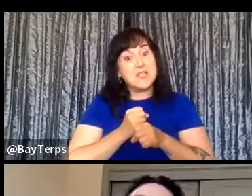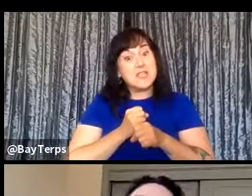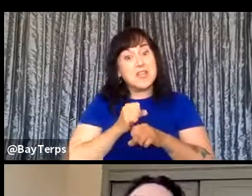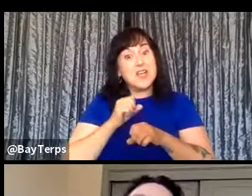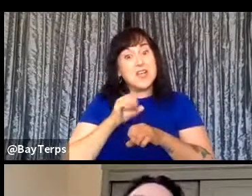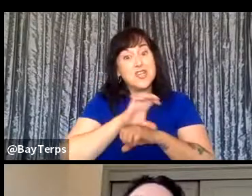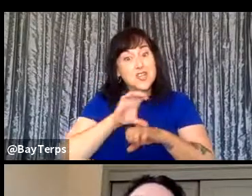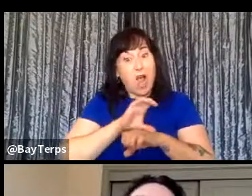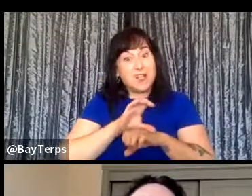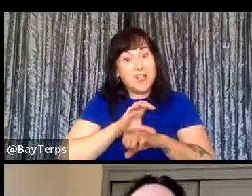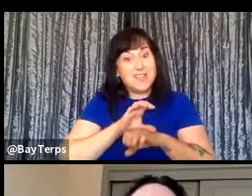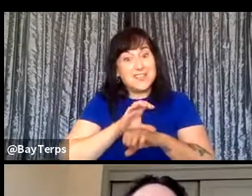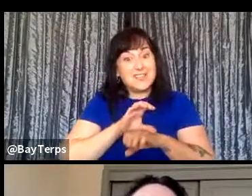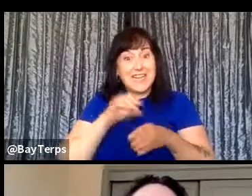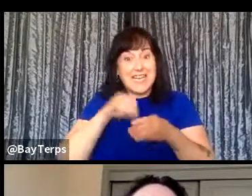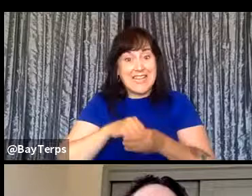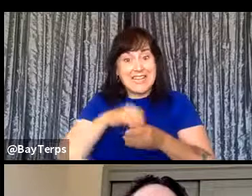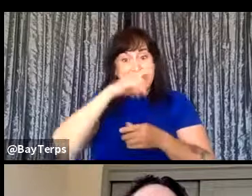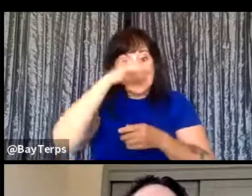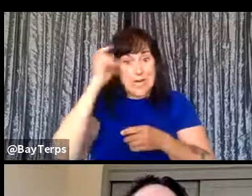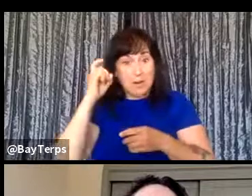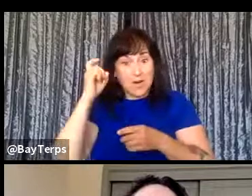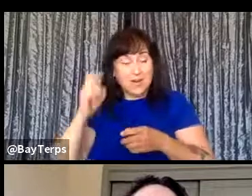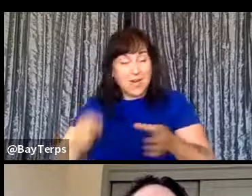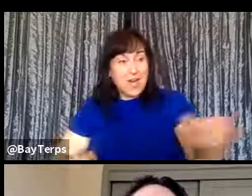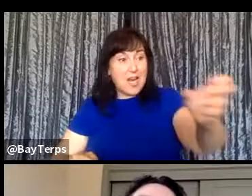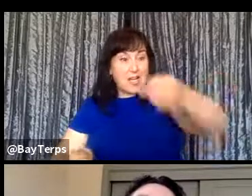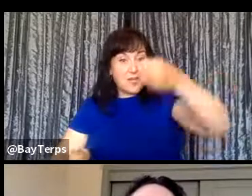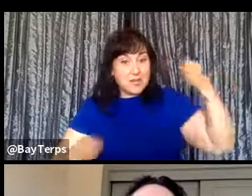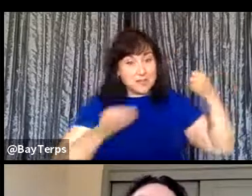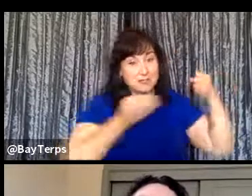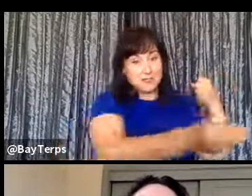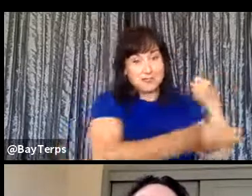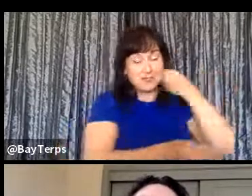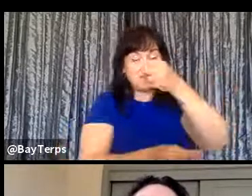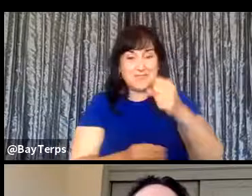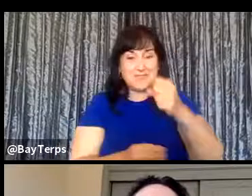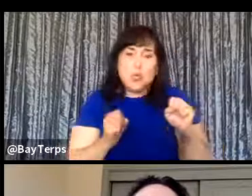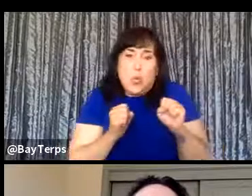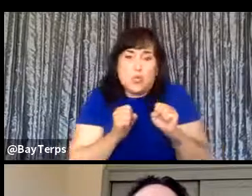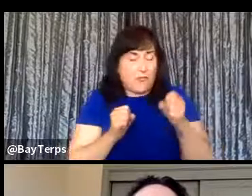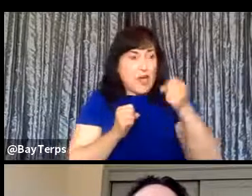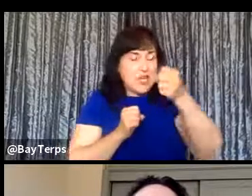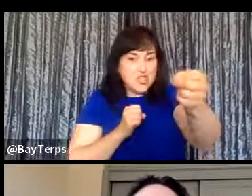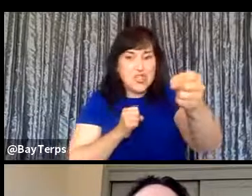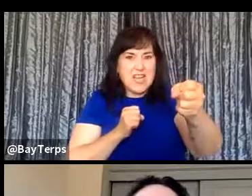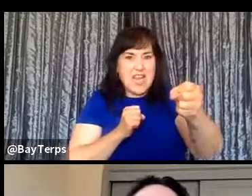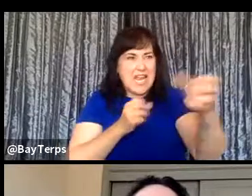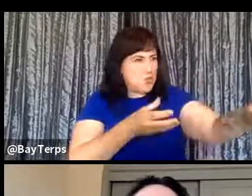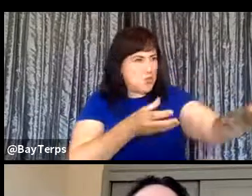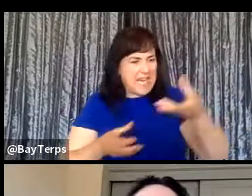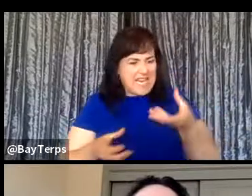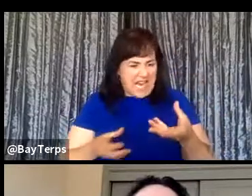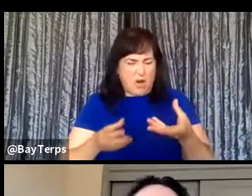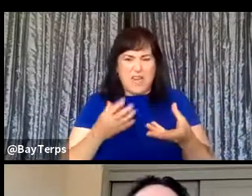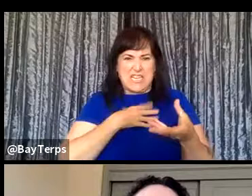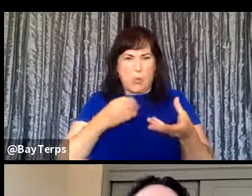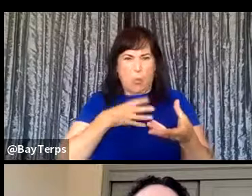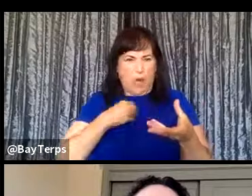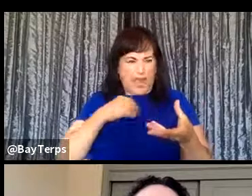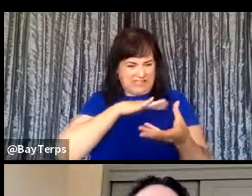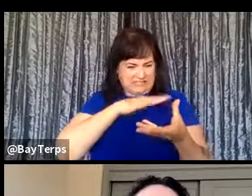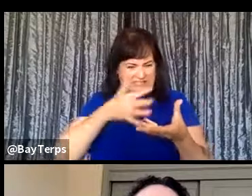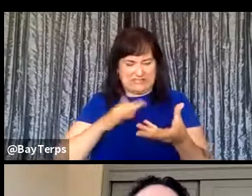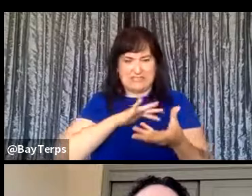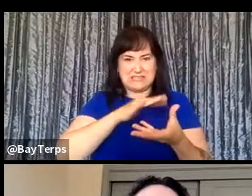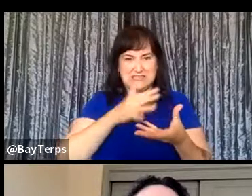during the summer, right now, and you take it out and it's got that white weird sheen sort of thing on top of it, that's because it hasn't got the right types